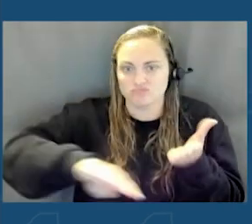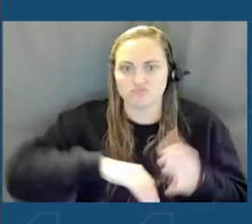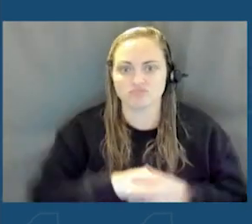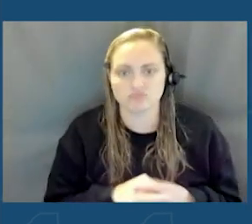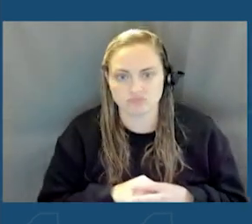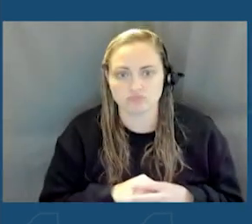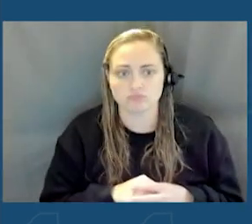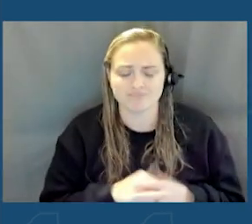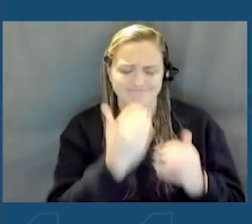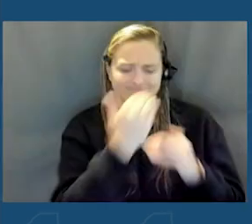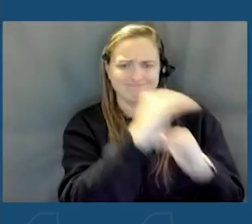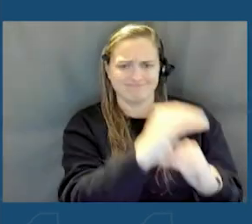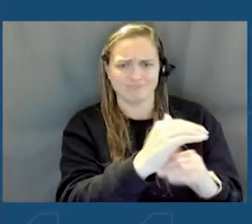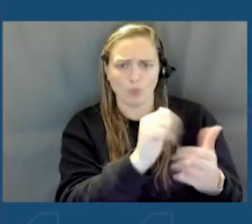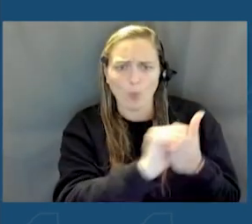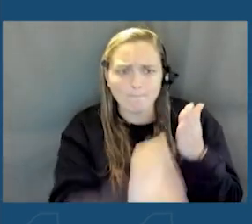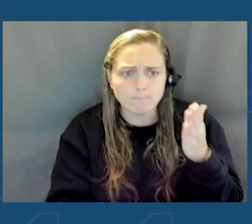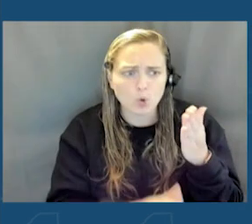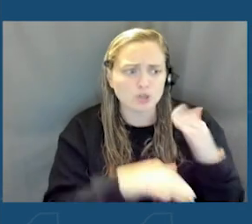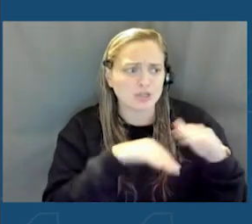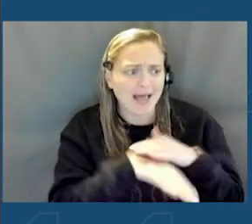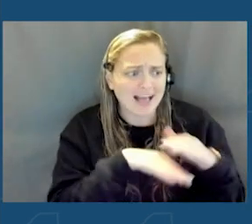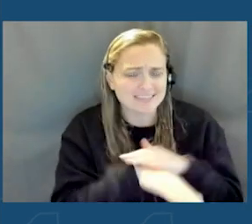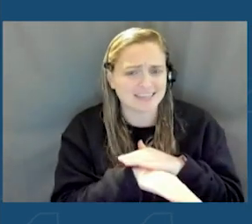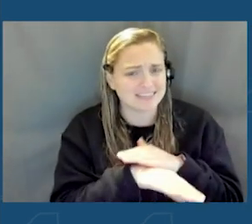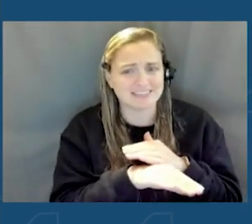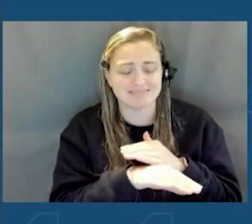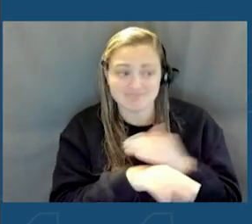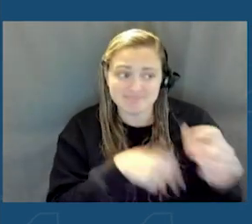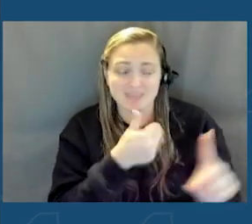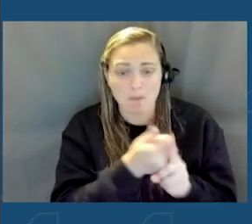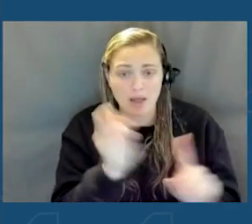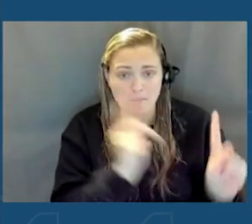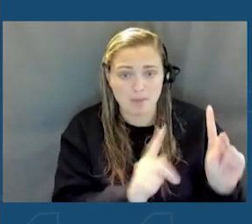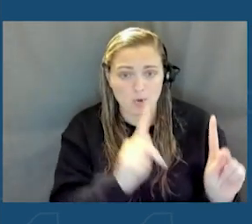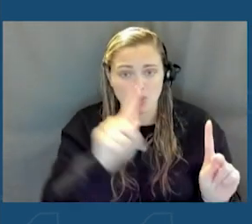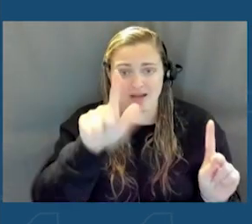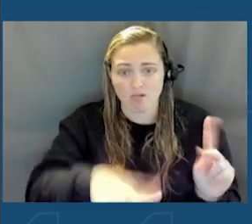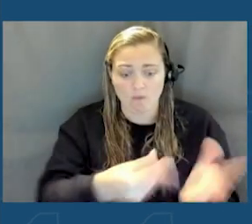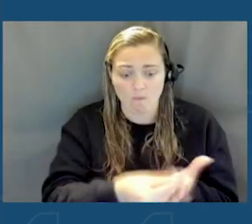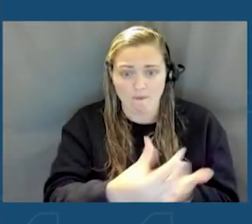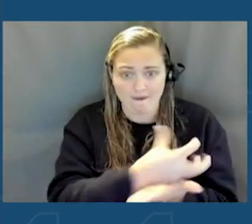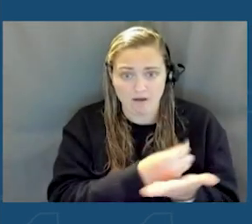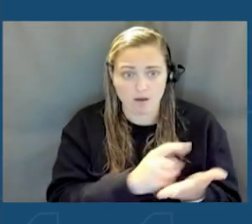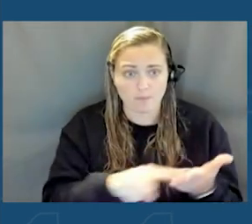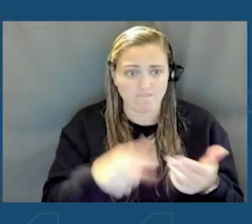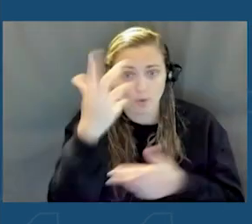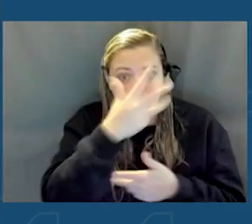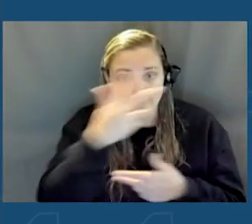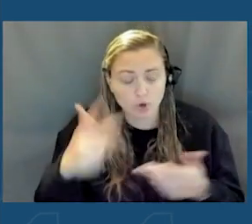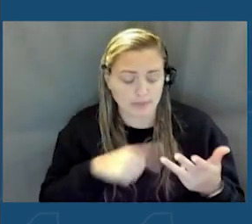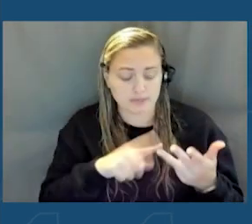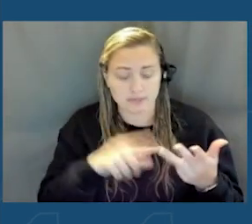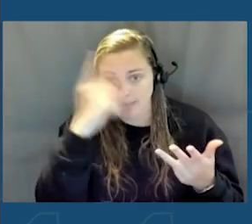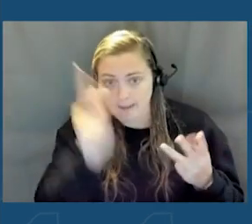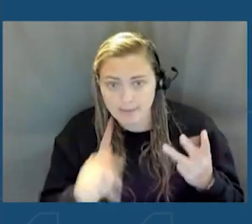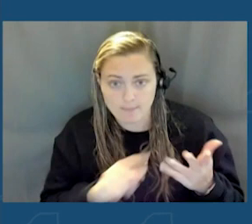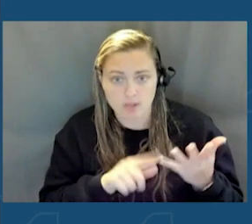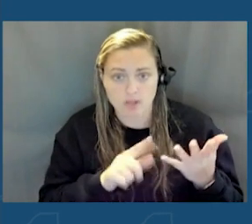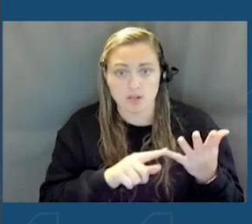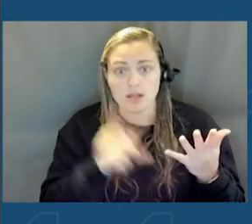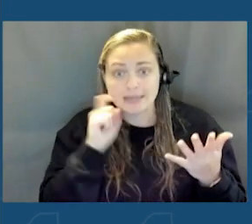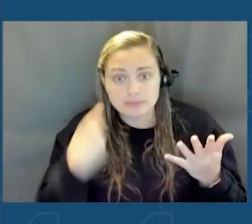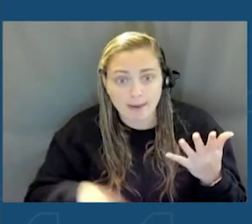Restrictions on abortion access disproportionately impacts people of low income, people of immigrant status, Black people, Hispanic